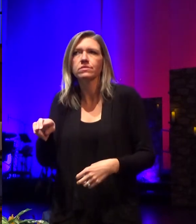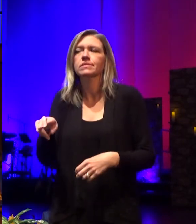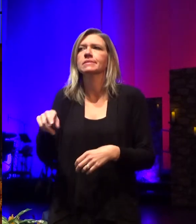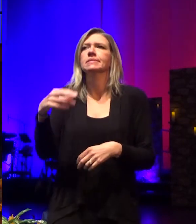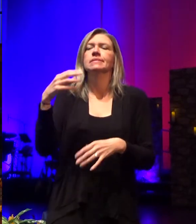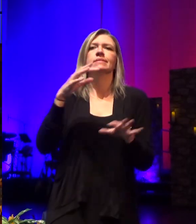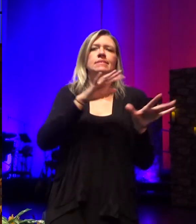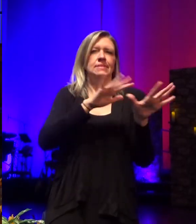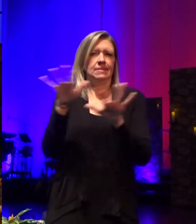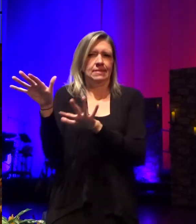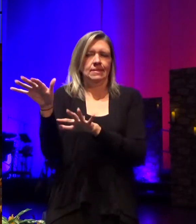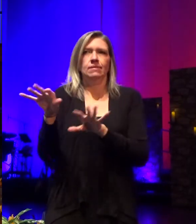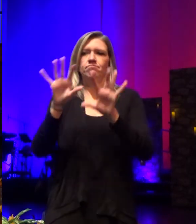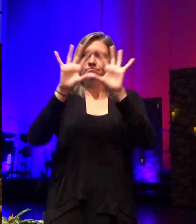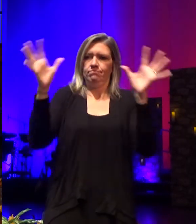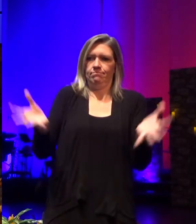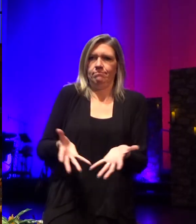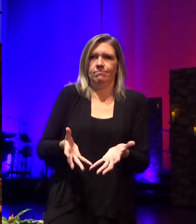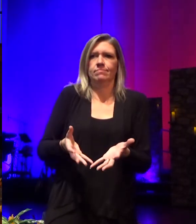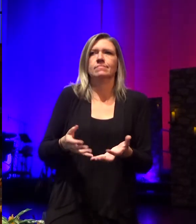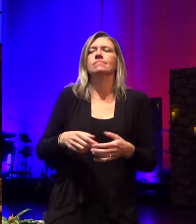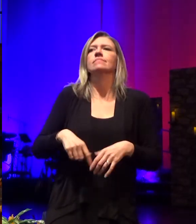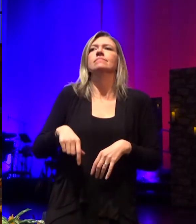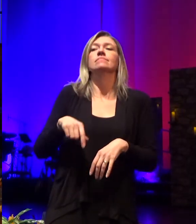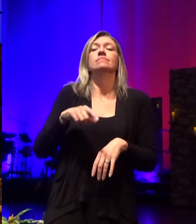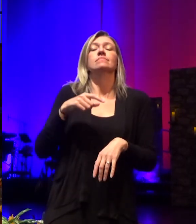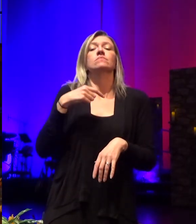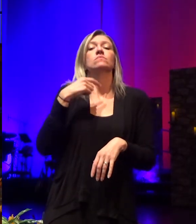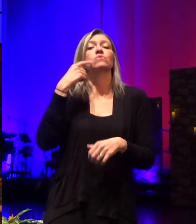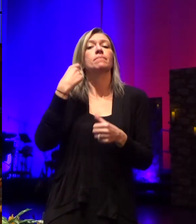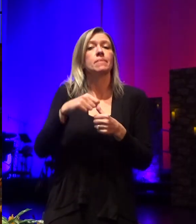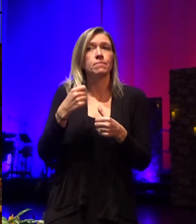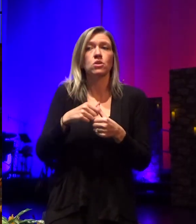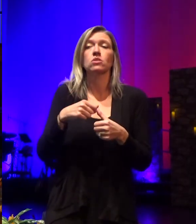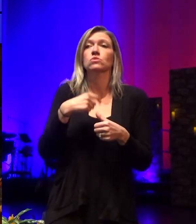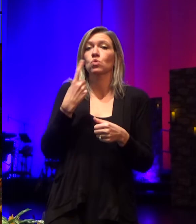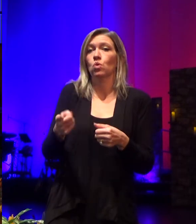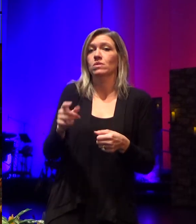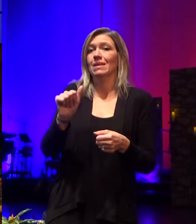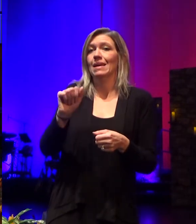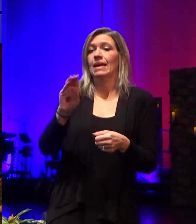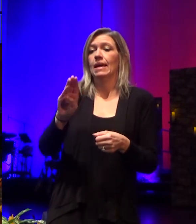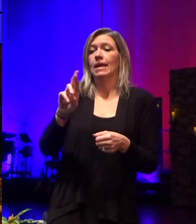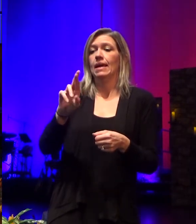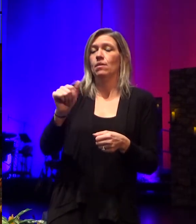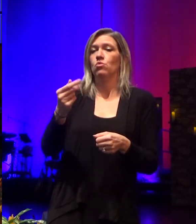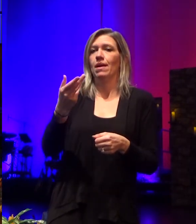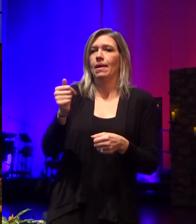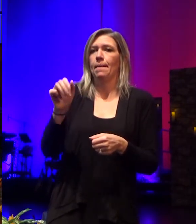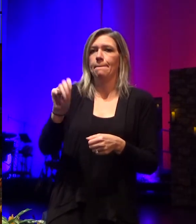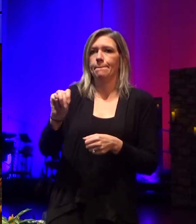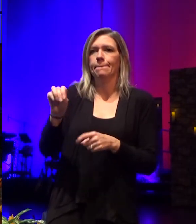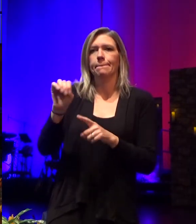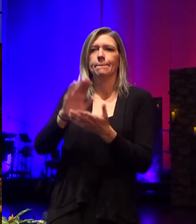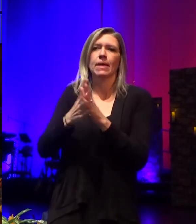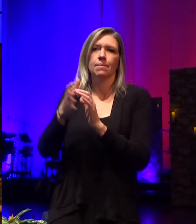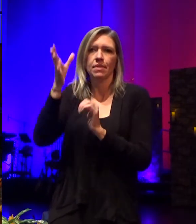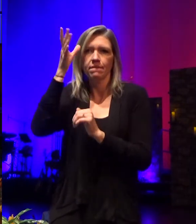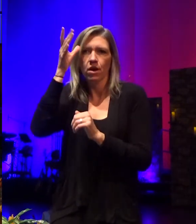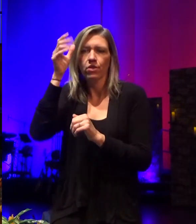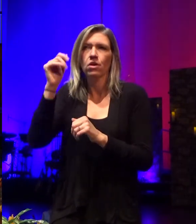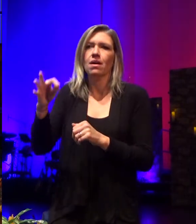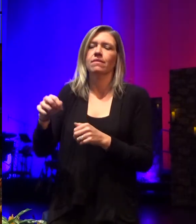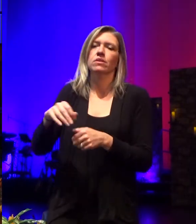just invite you to remember what was told to Abraham, who ended up being the father of the three great monotheisms, Christianity, Judaism, and